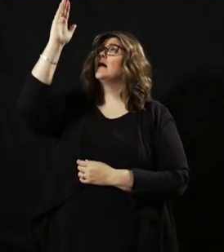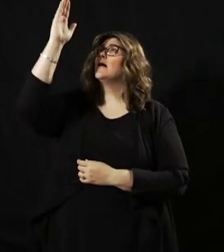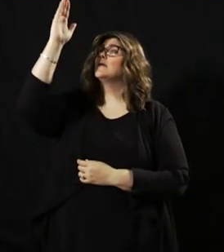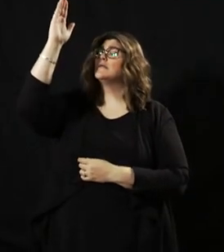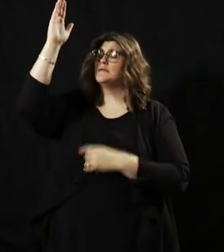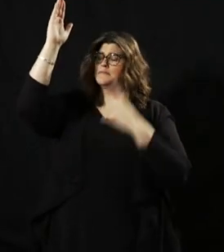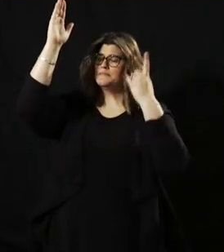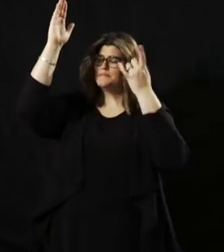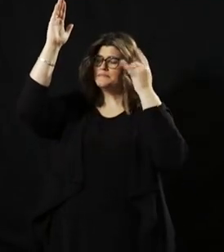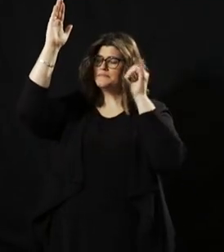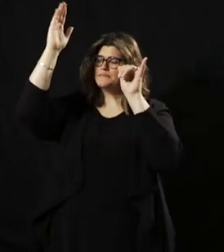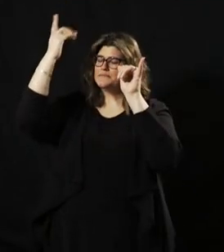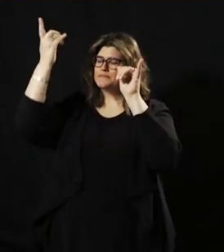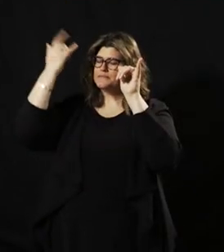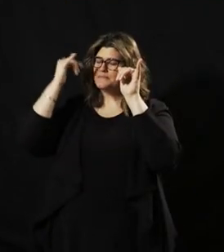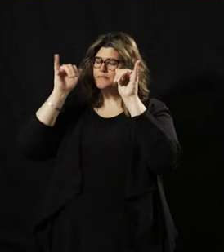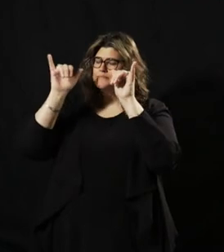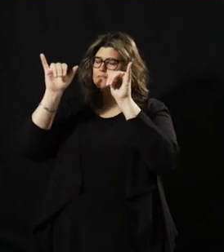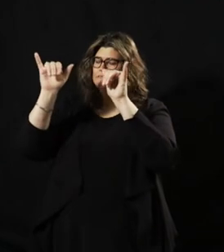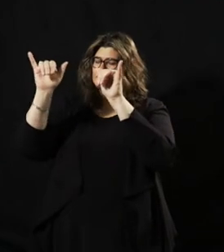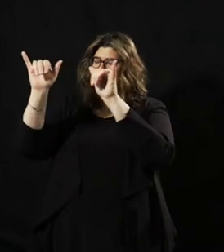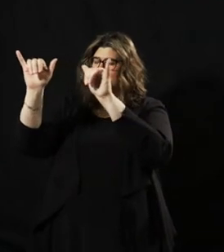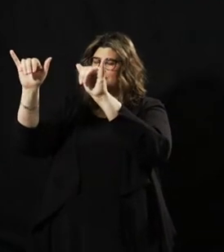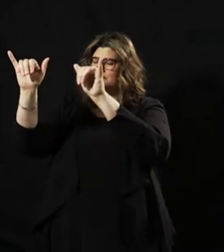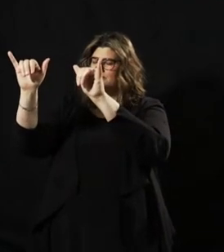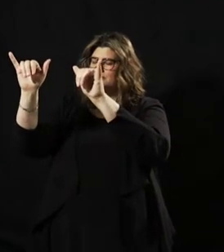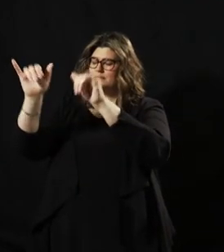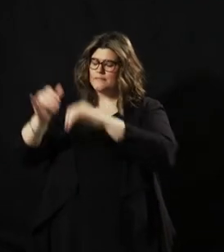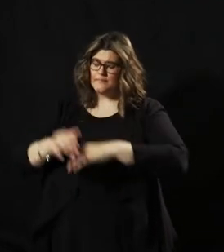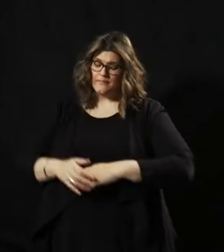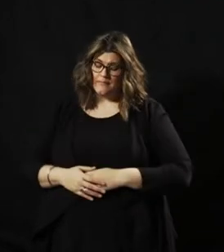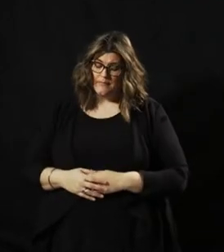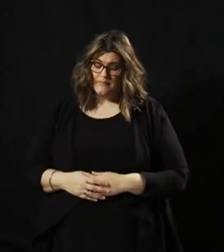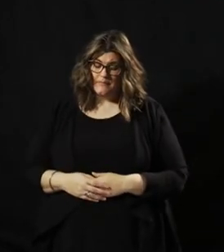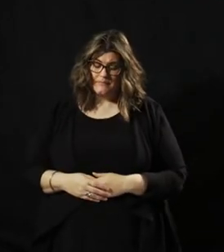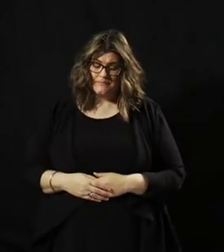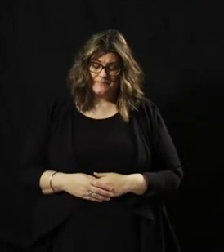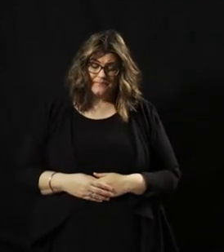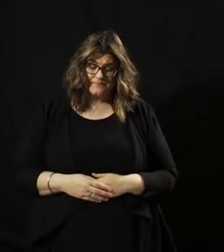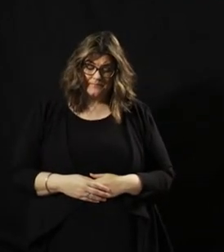God, forever and ever.